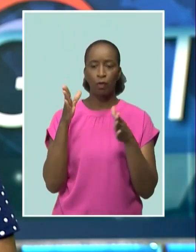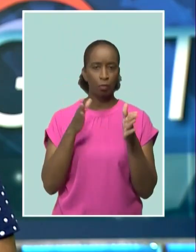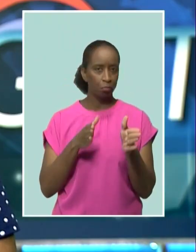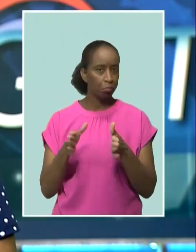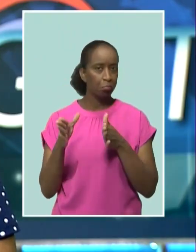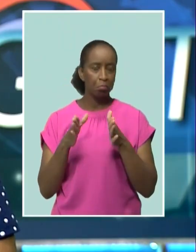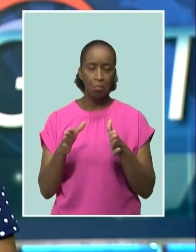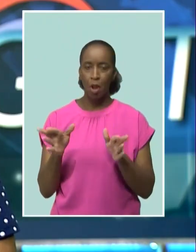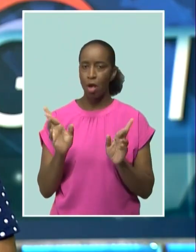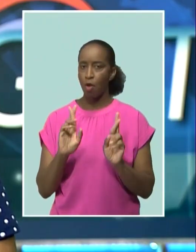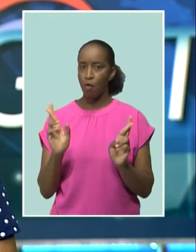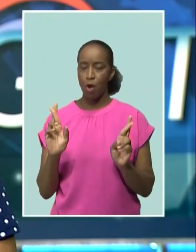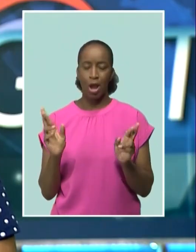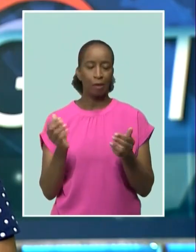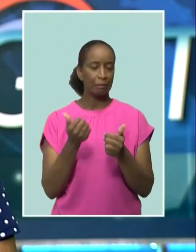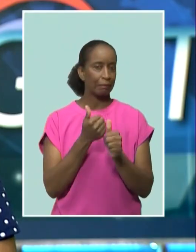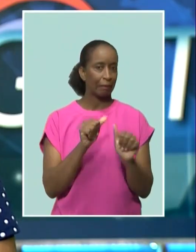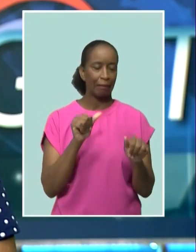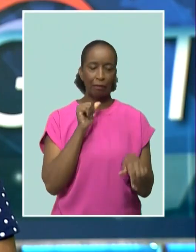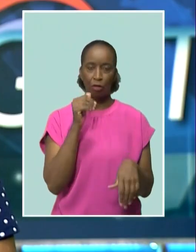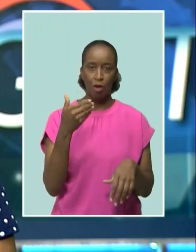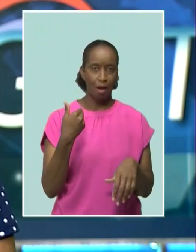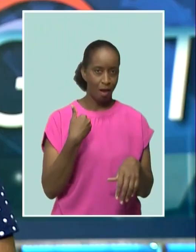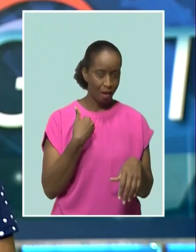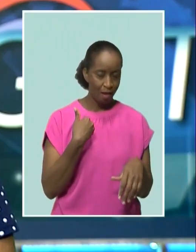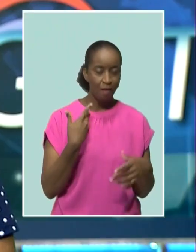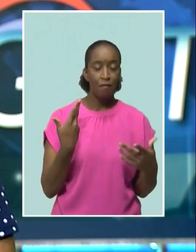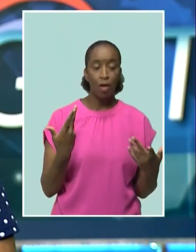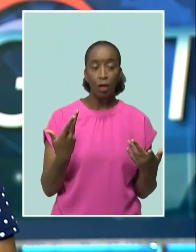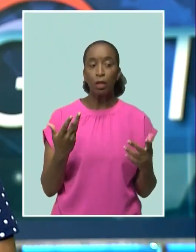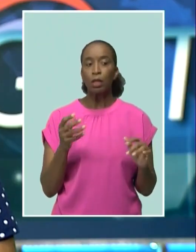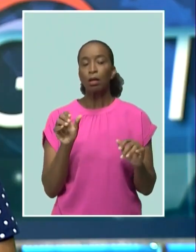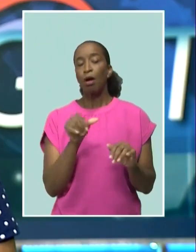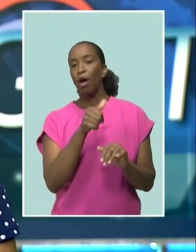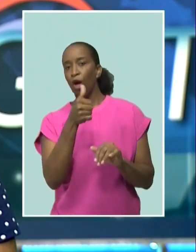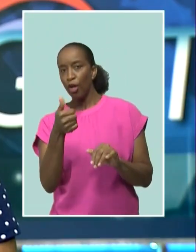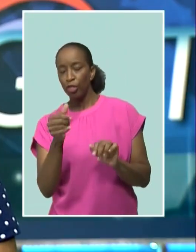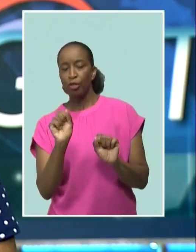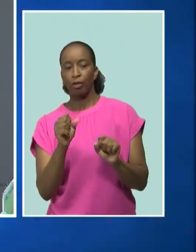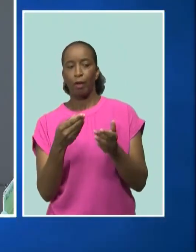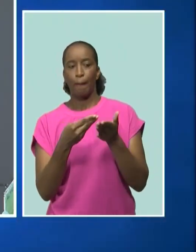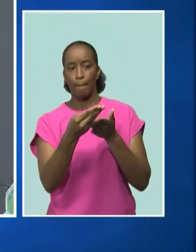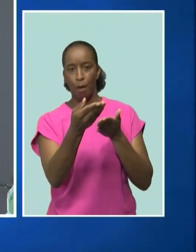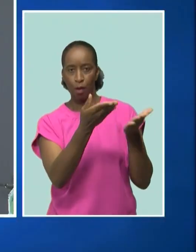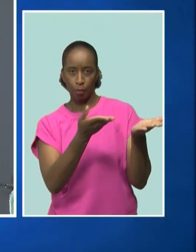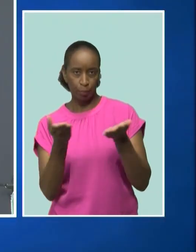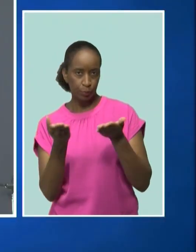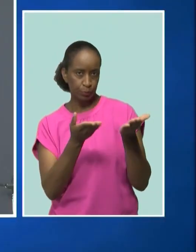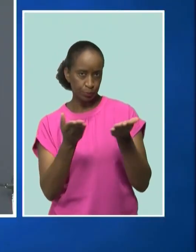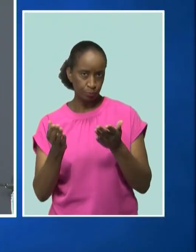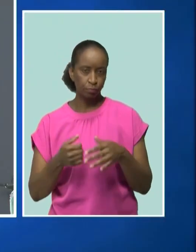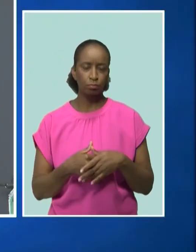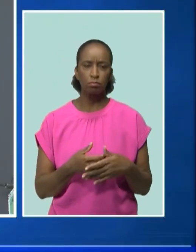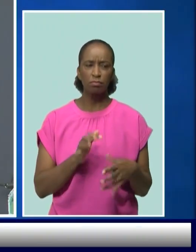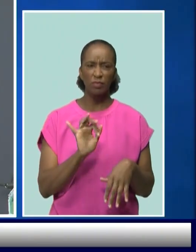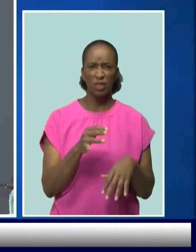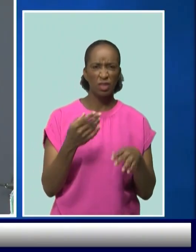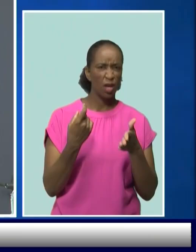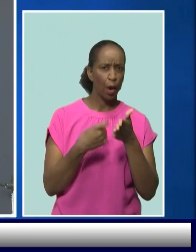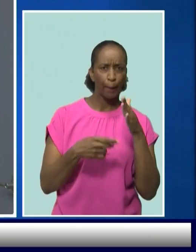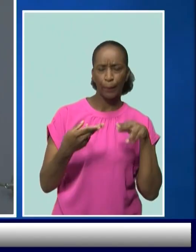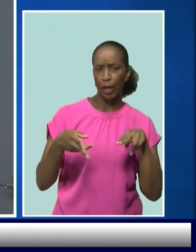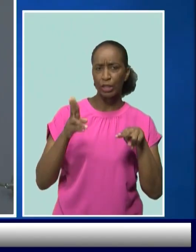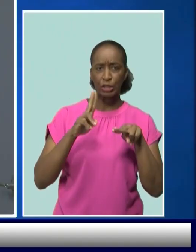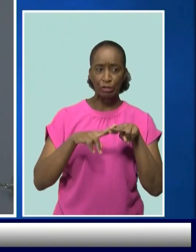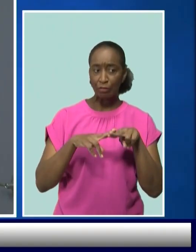in place for any shortfall, including using alternate suppliers where possible. We don't have the dollars yet because almost every day or a couple of